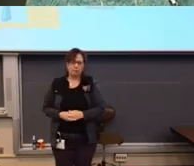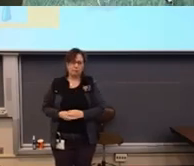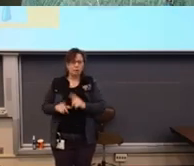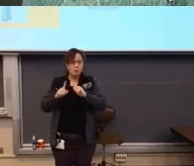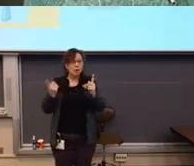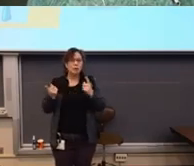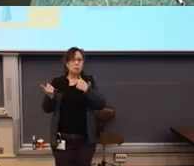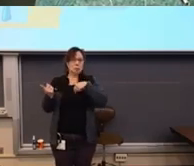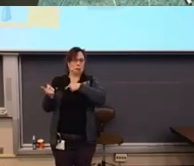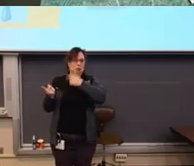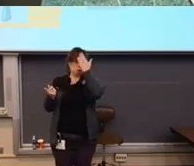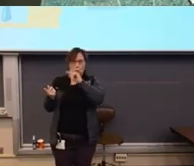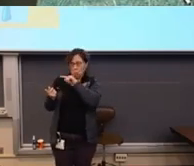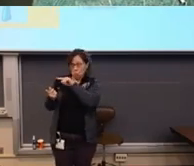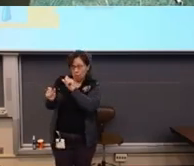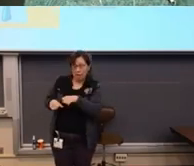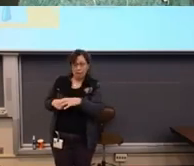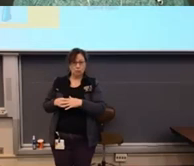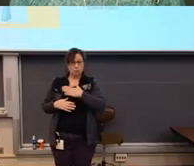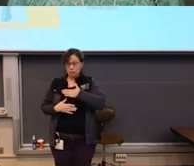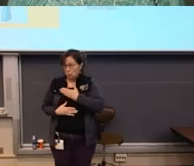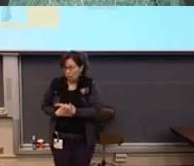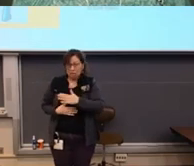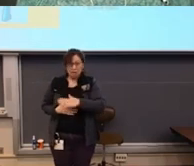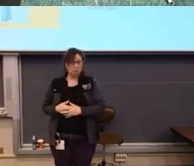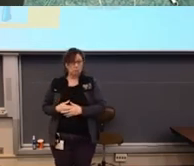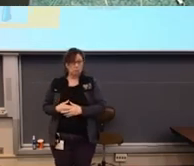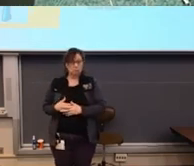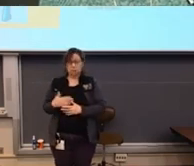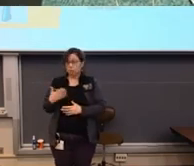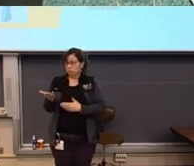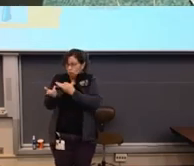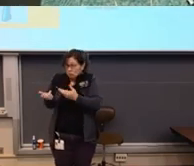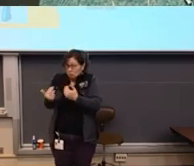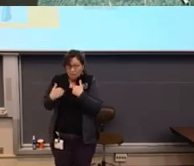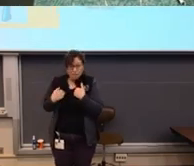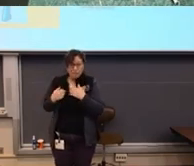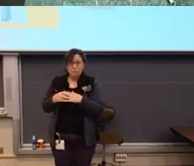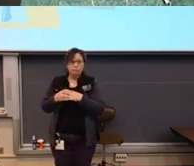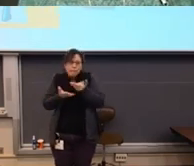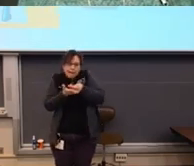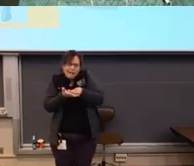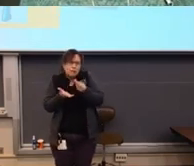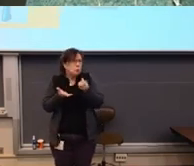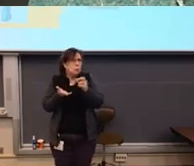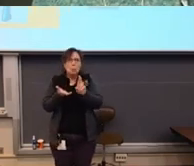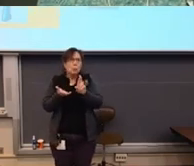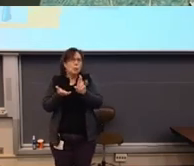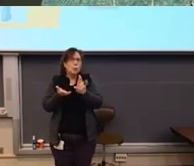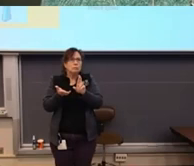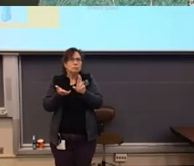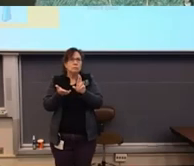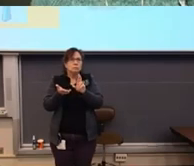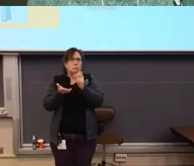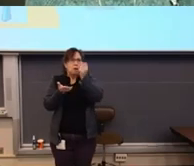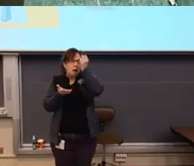knowing if they're able and willing to do it, if they have the resources, whether it's financial, whether it's health